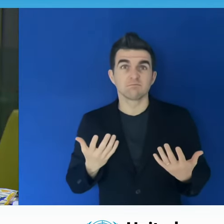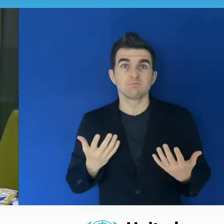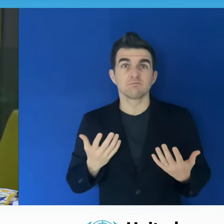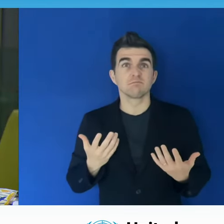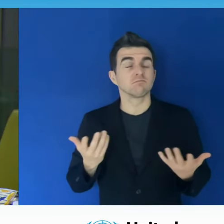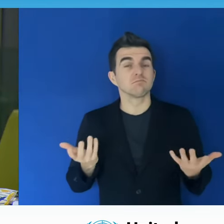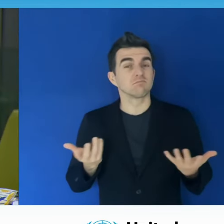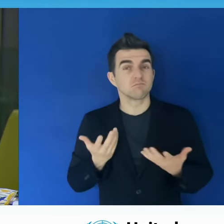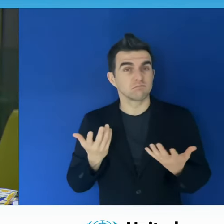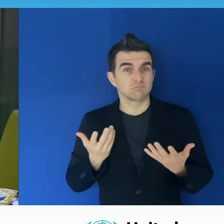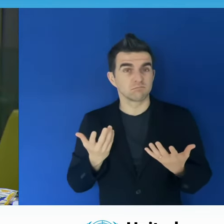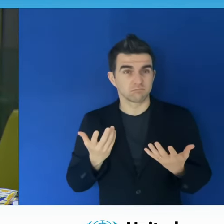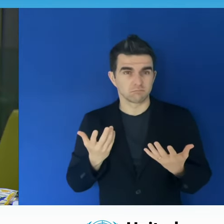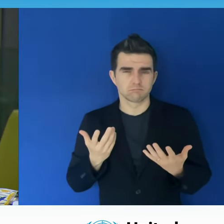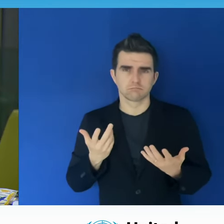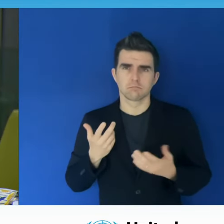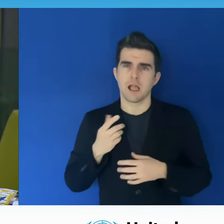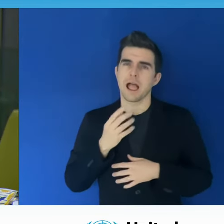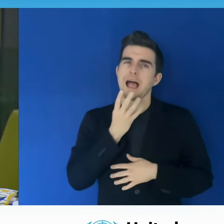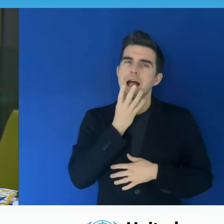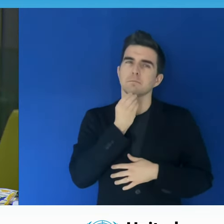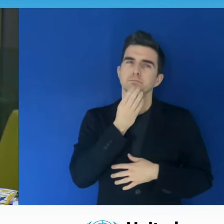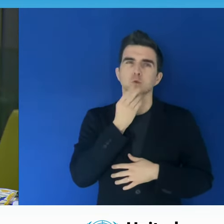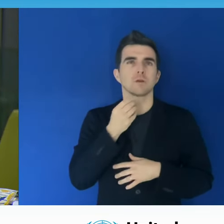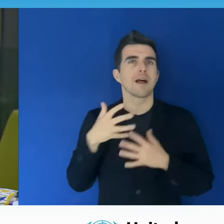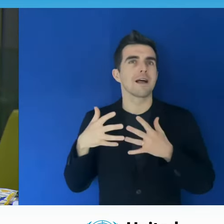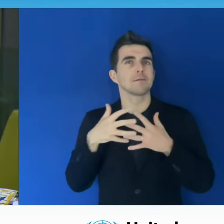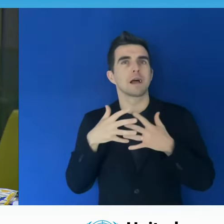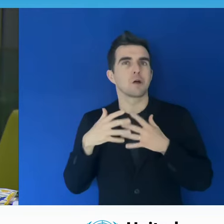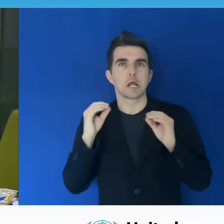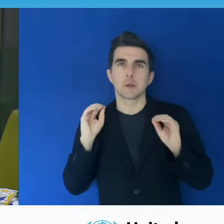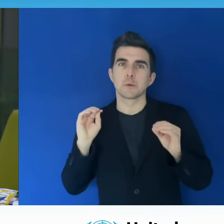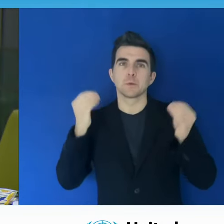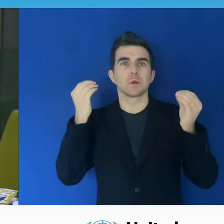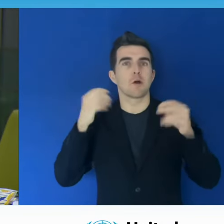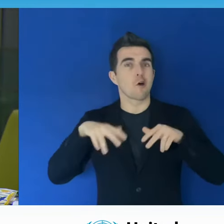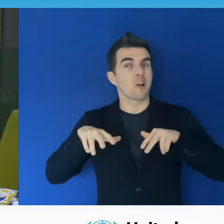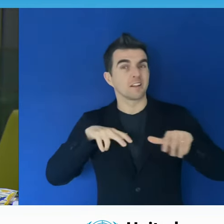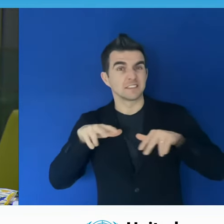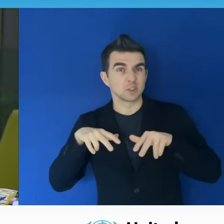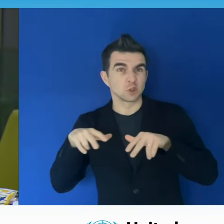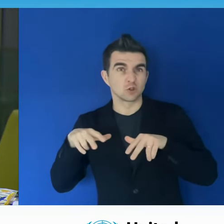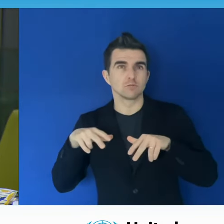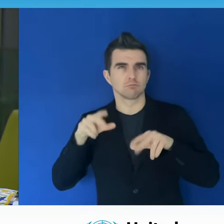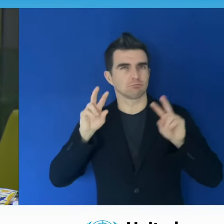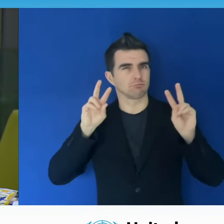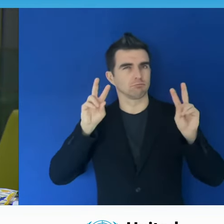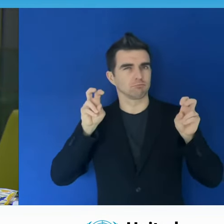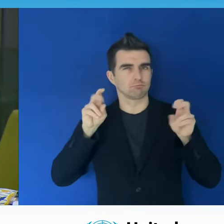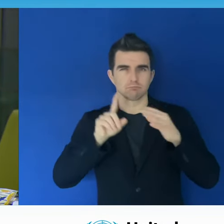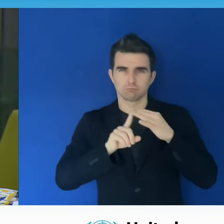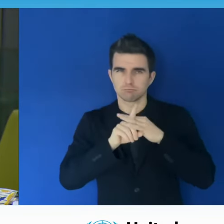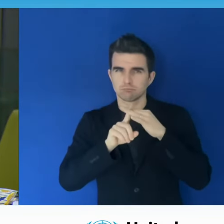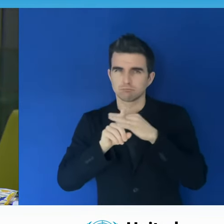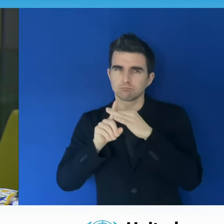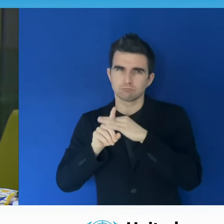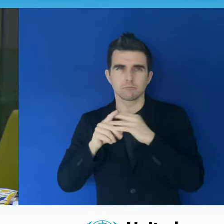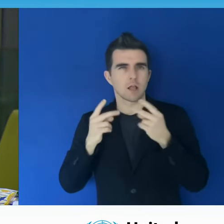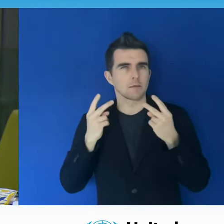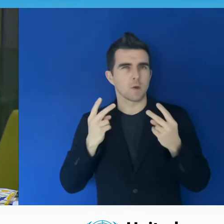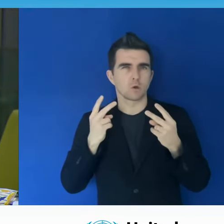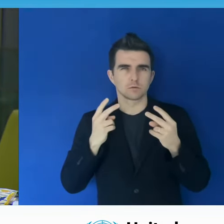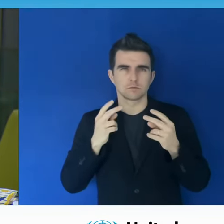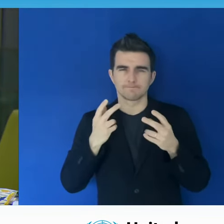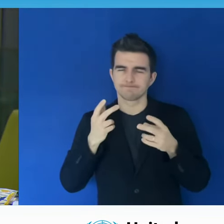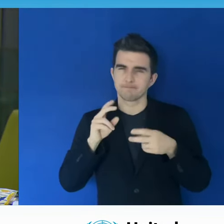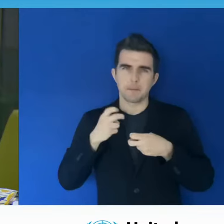in the region. And in the 4.5 months that I've been here as the head of this